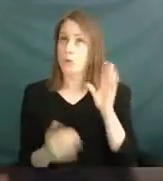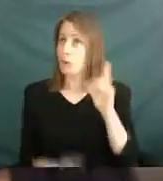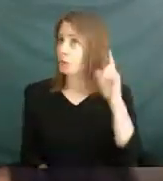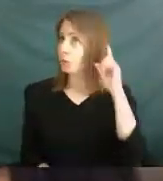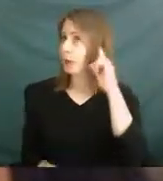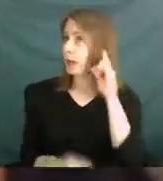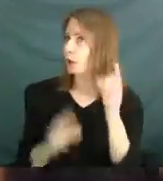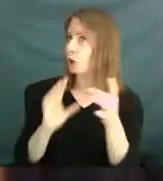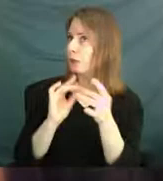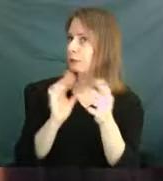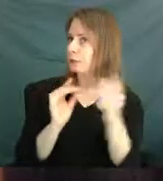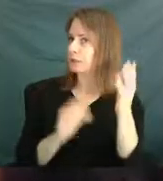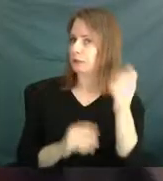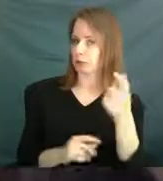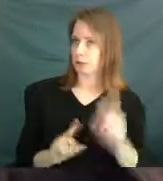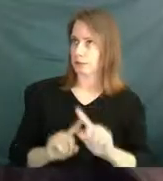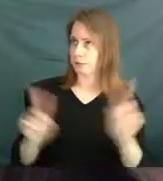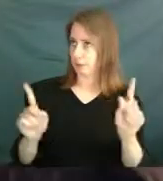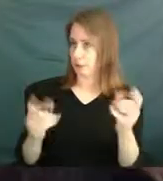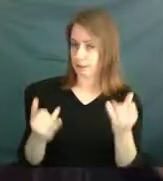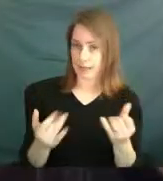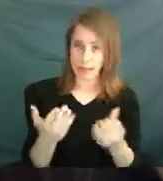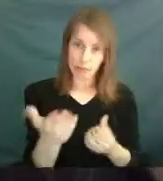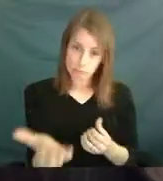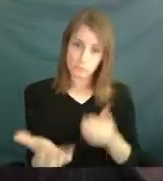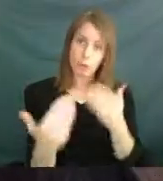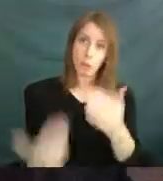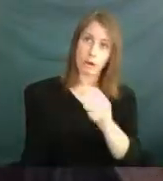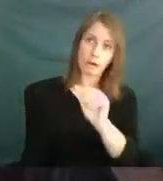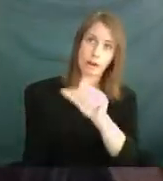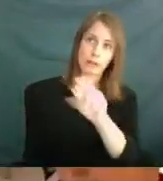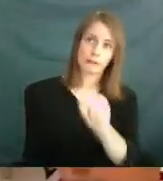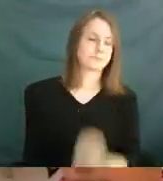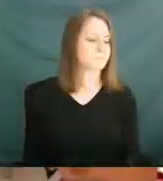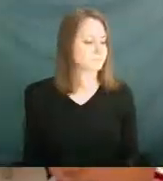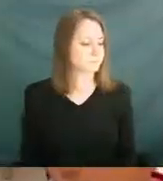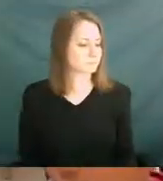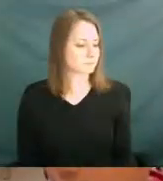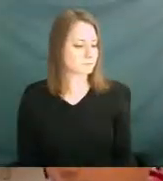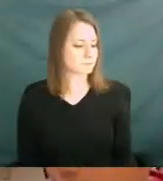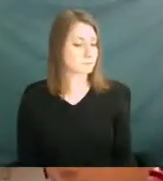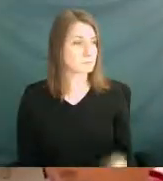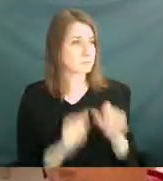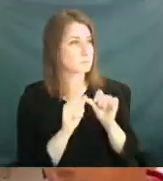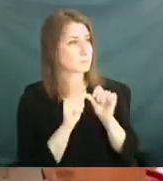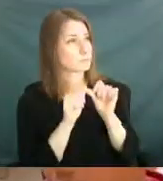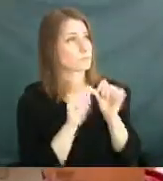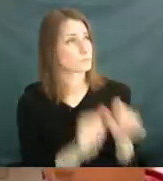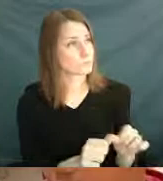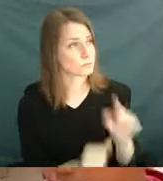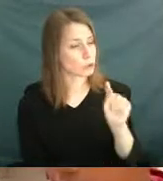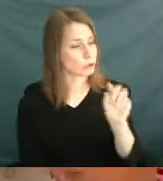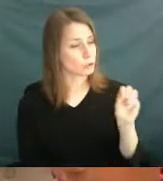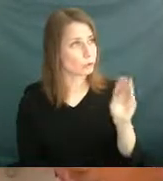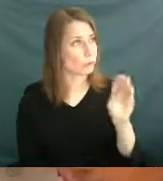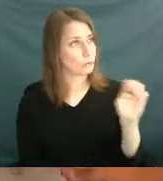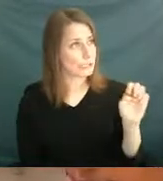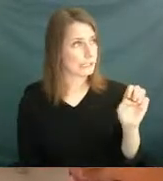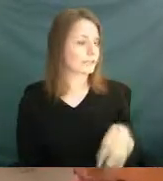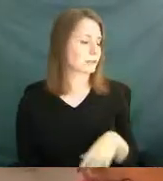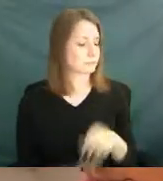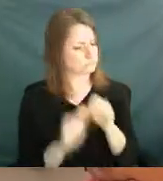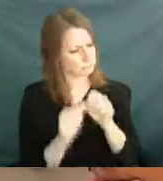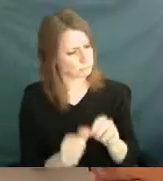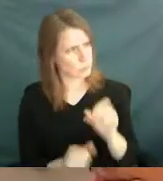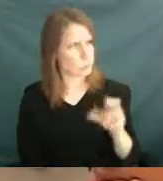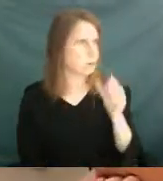once heard it before. Alan, you're on. To be or not to be, that is the question. Whether